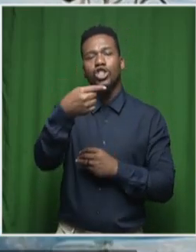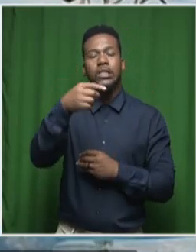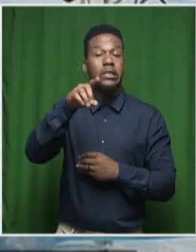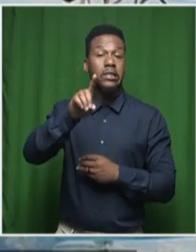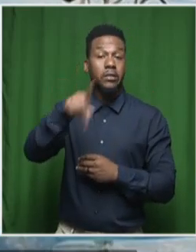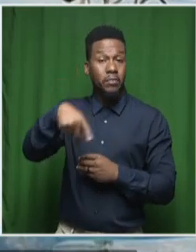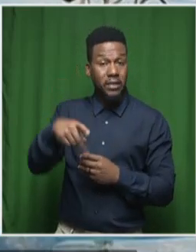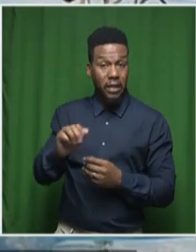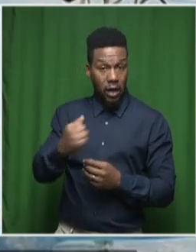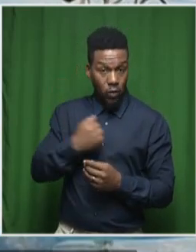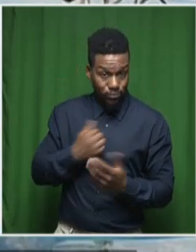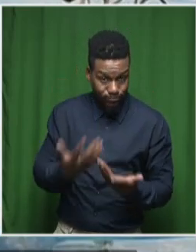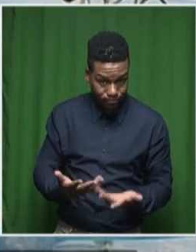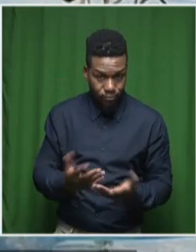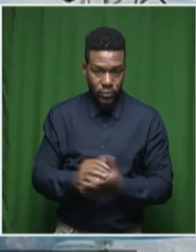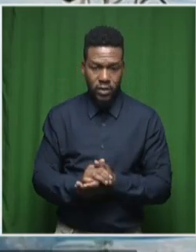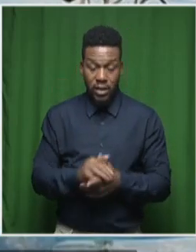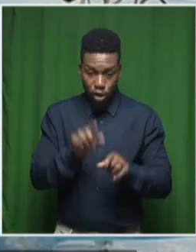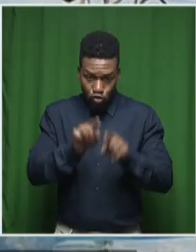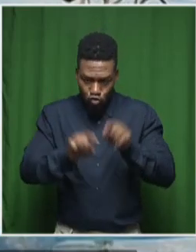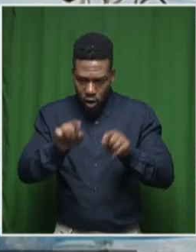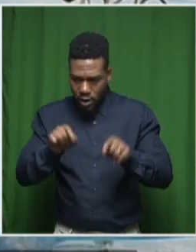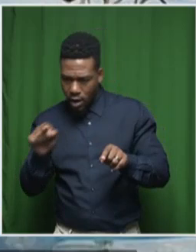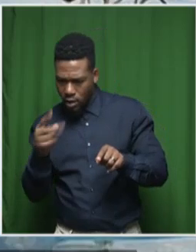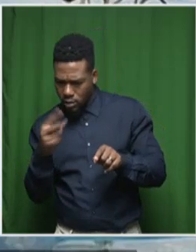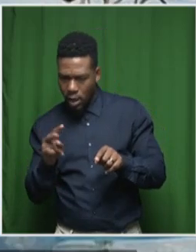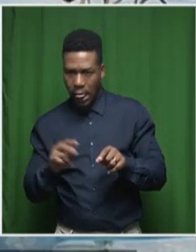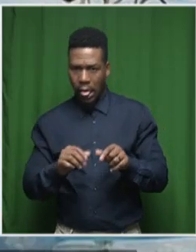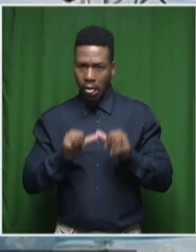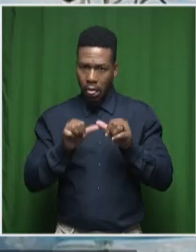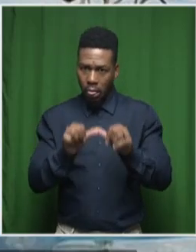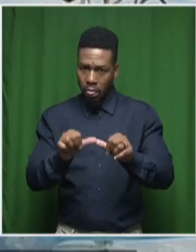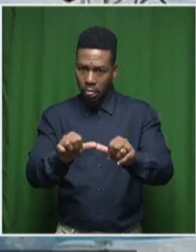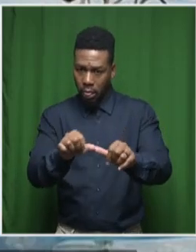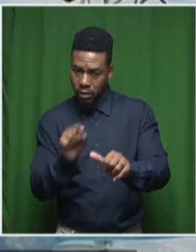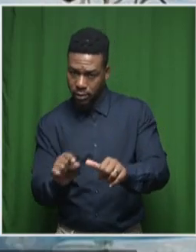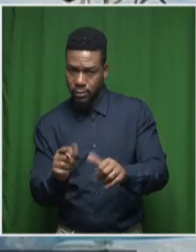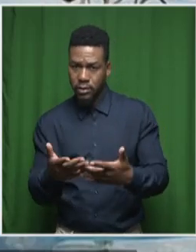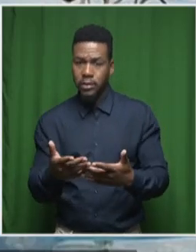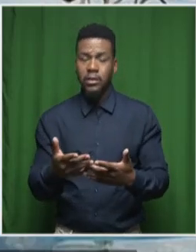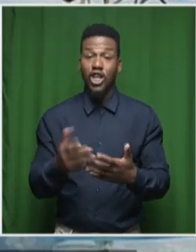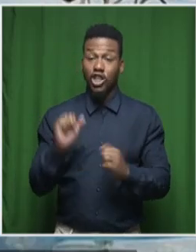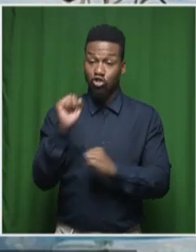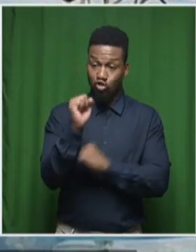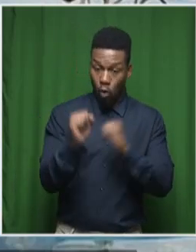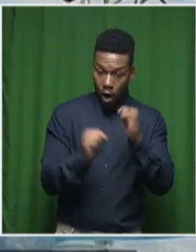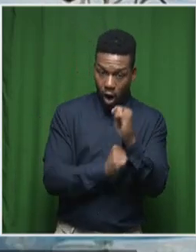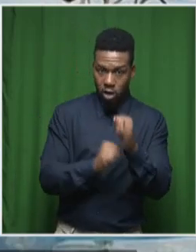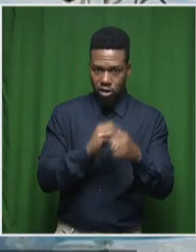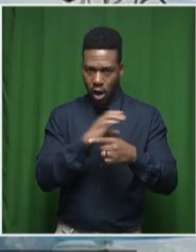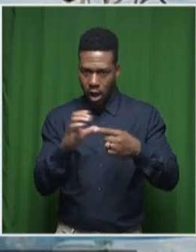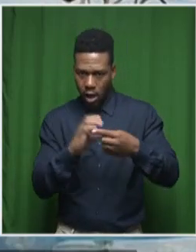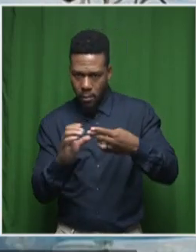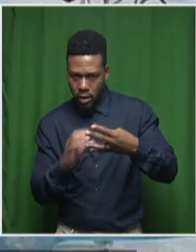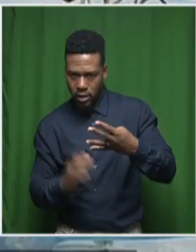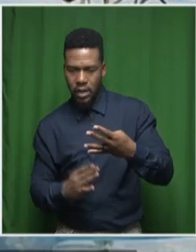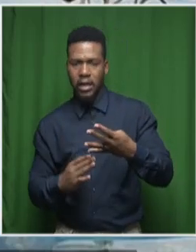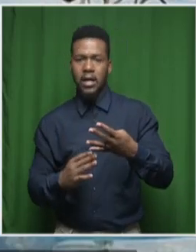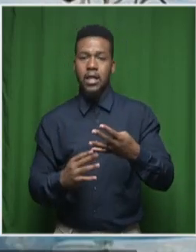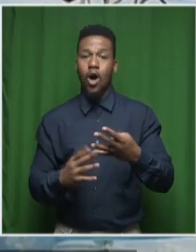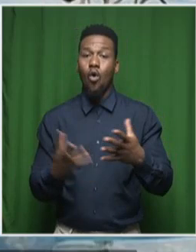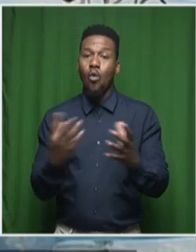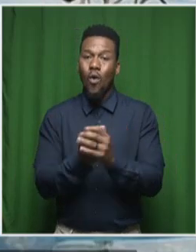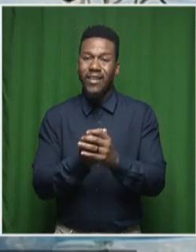and that we see that trend continuing to be the case. However, if some of these structural elements that are associated with network industries